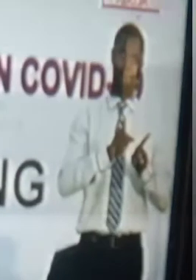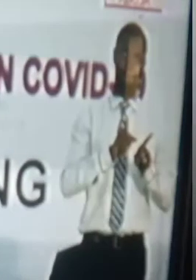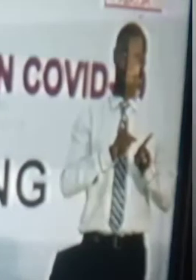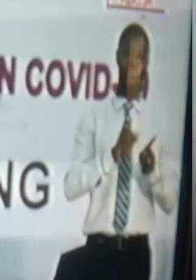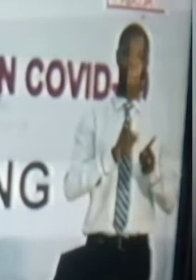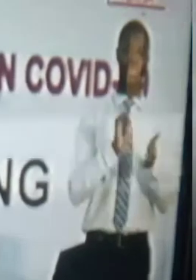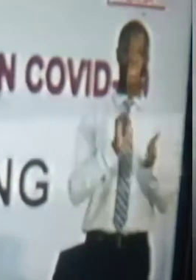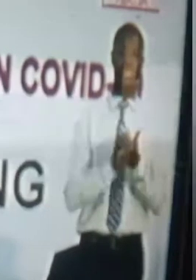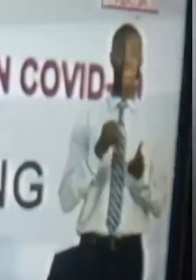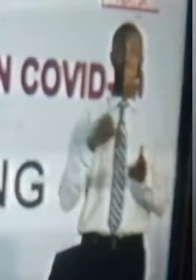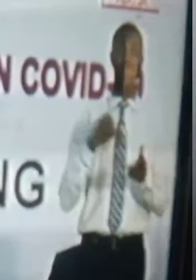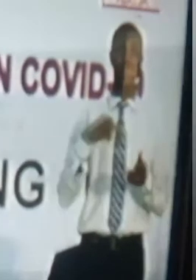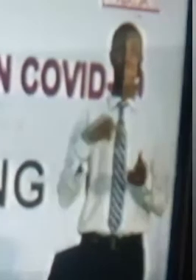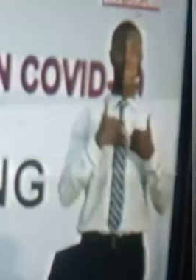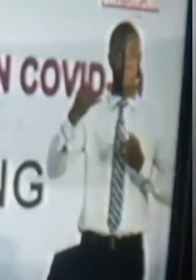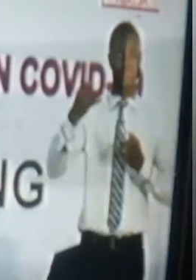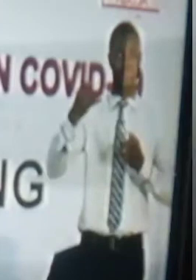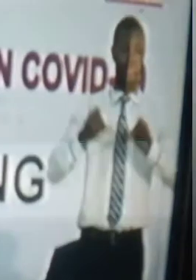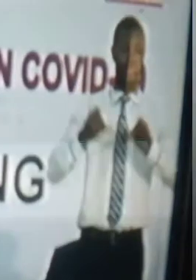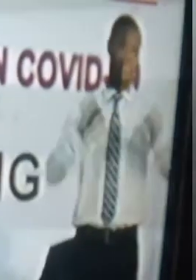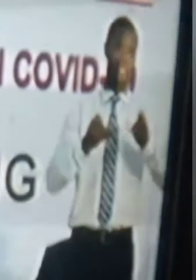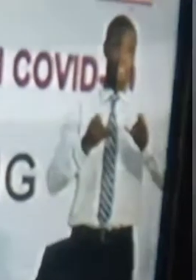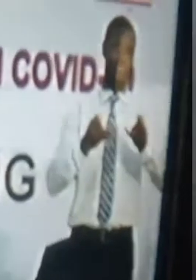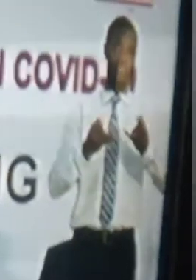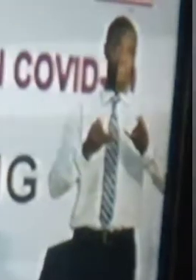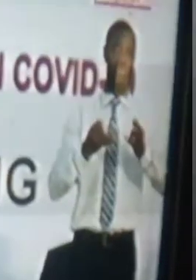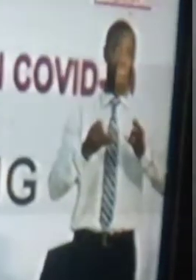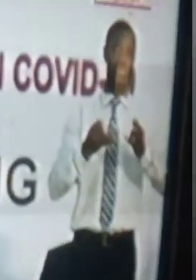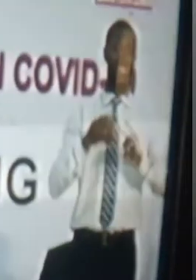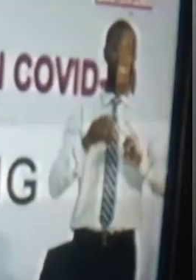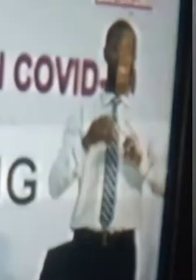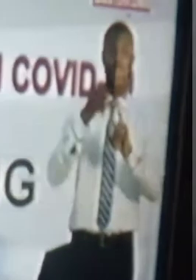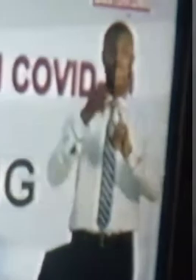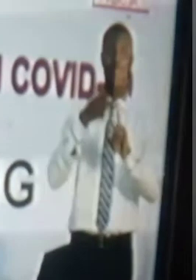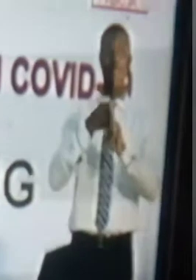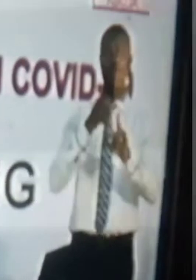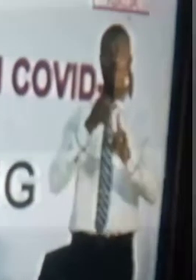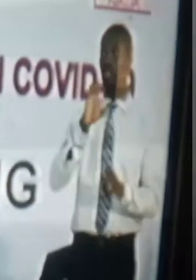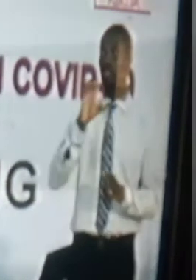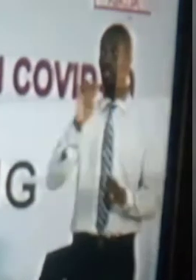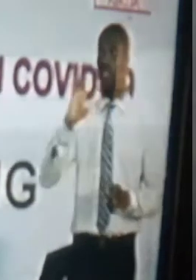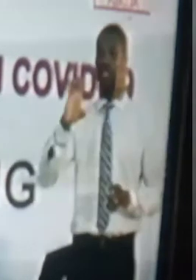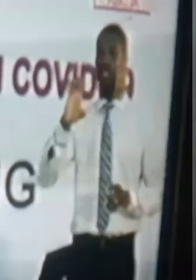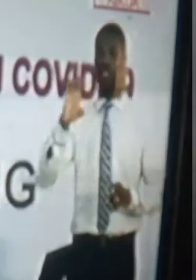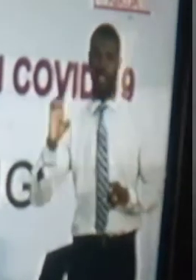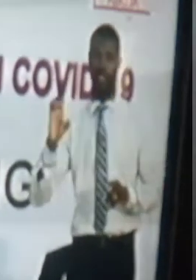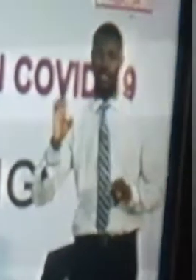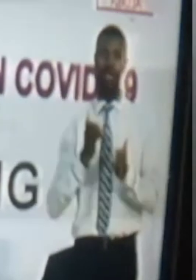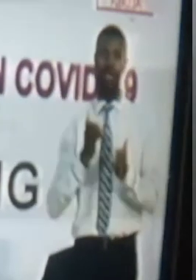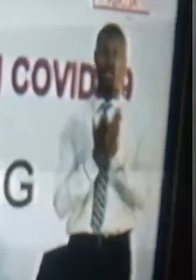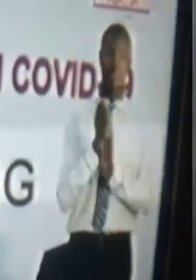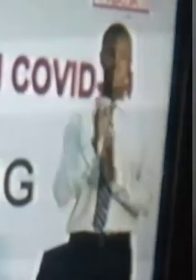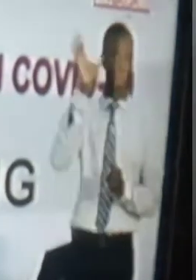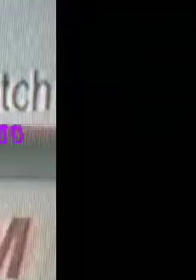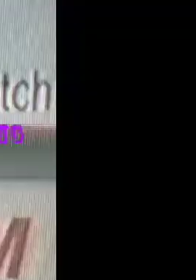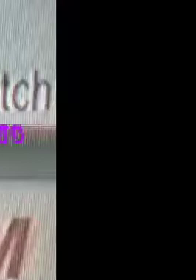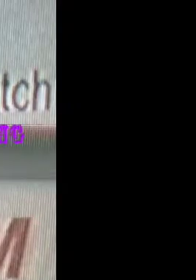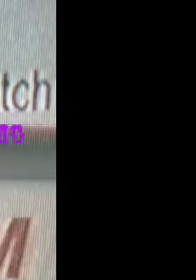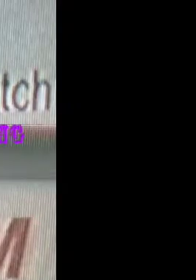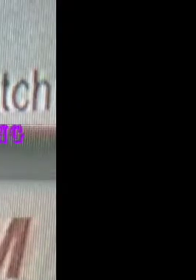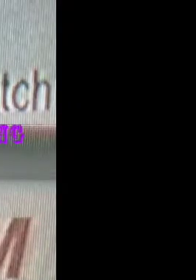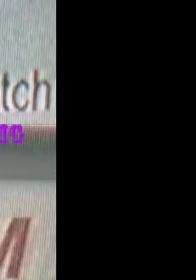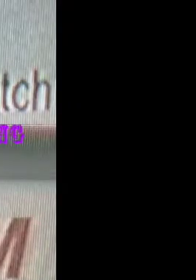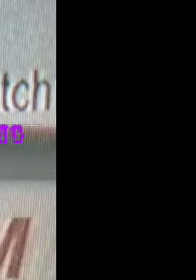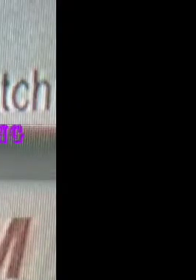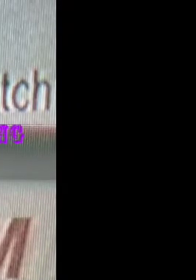been invited or by CCCE through the apparent company in China to come